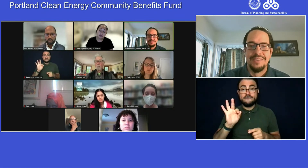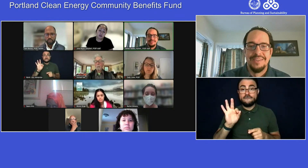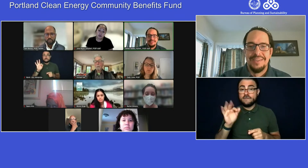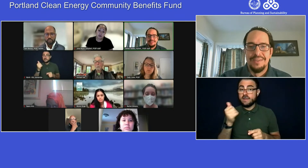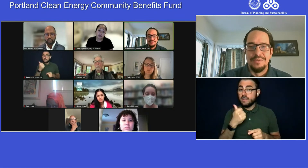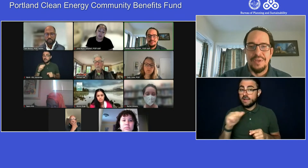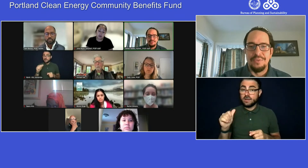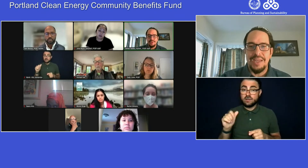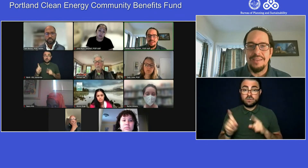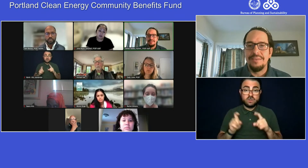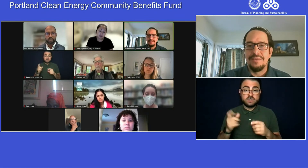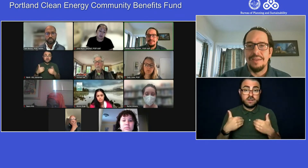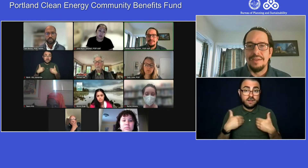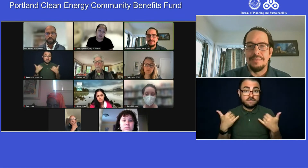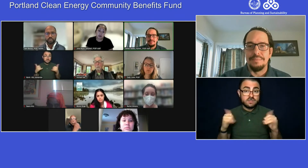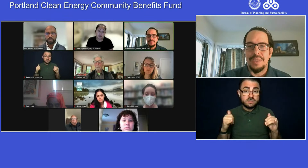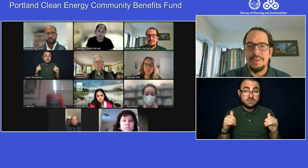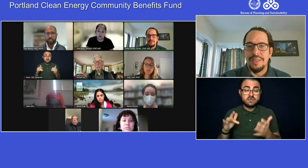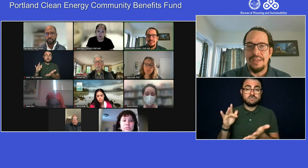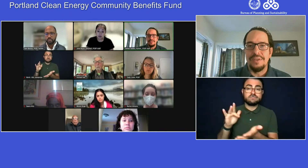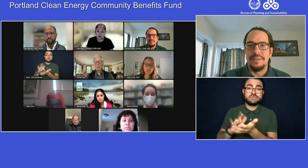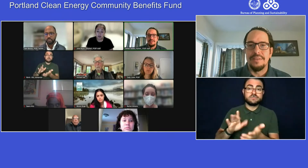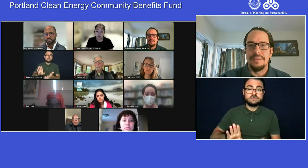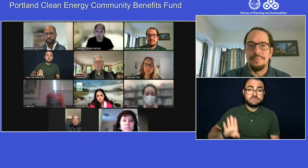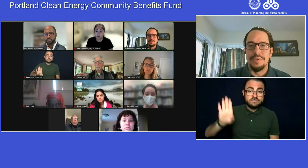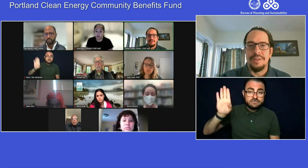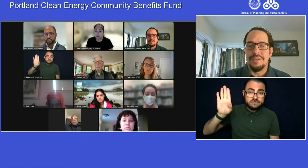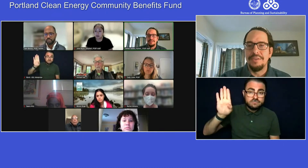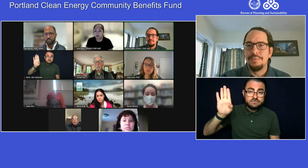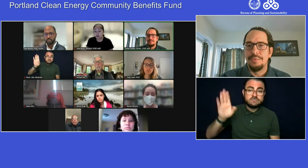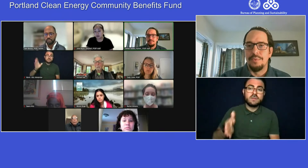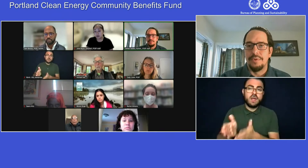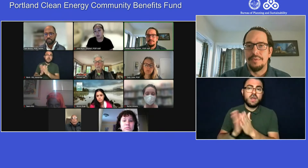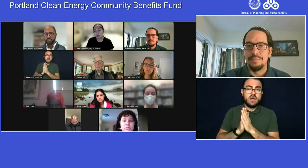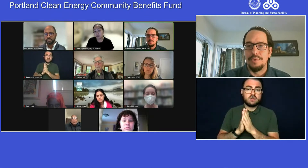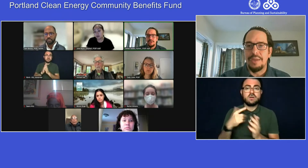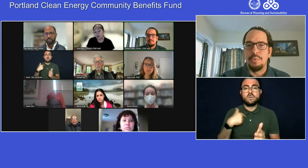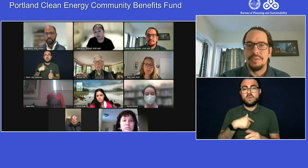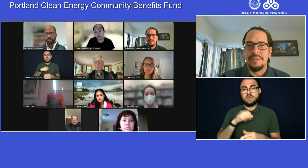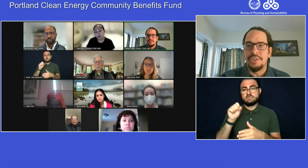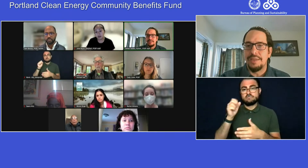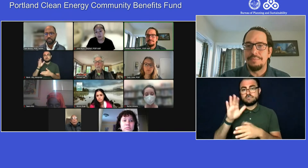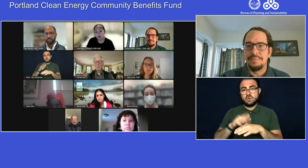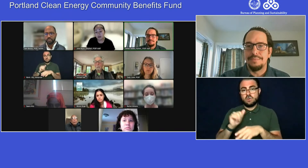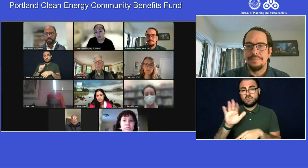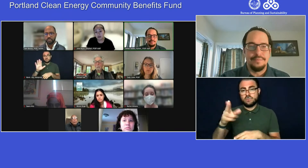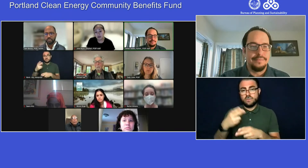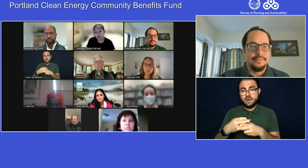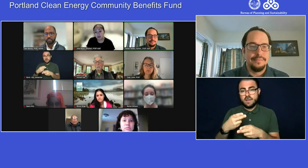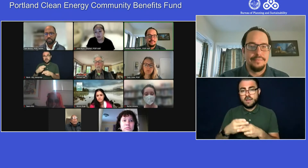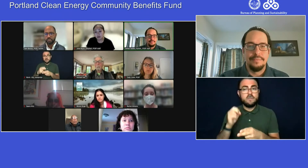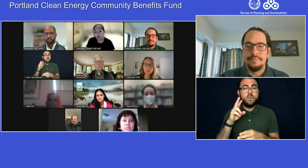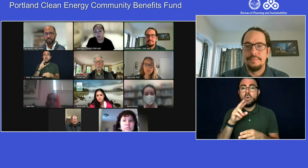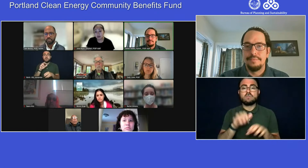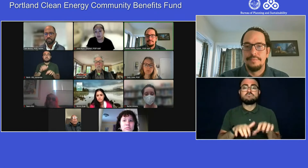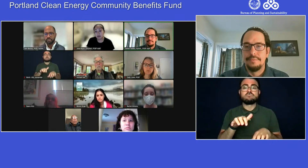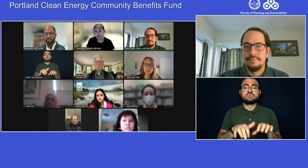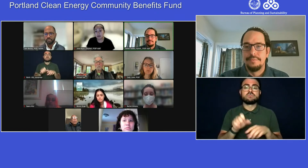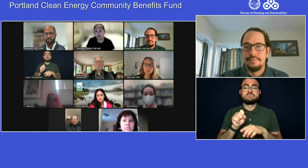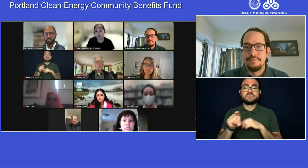free to raise your hand and you can ask it. We'll call on you or add more to the chat.